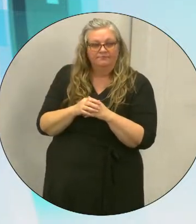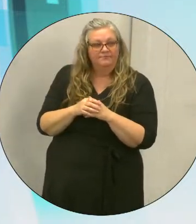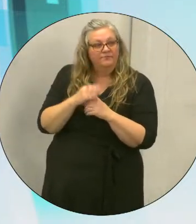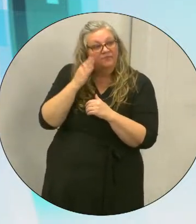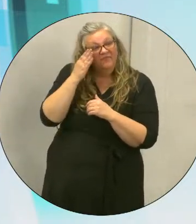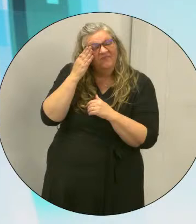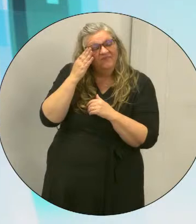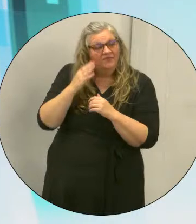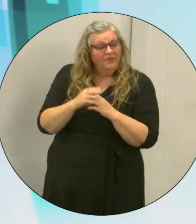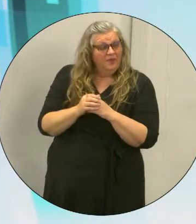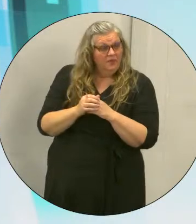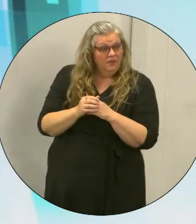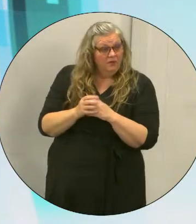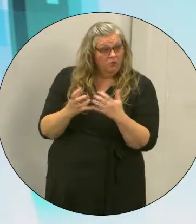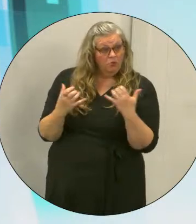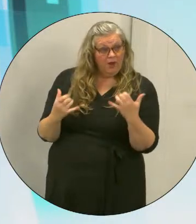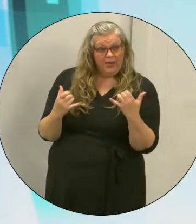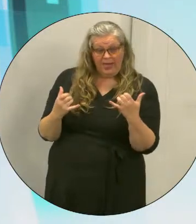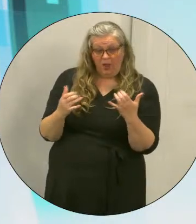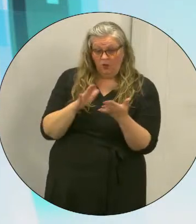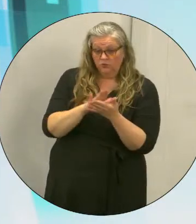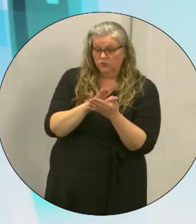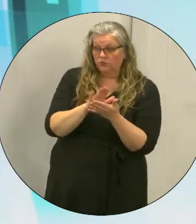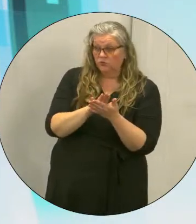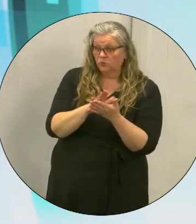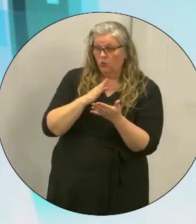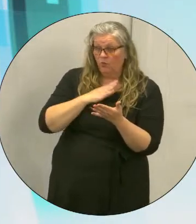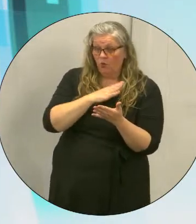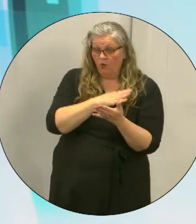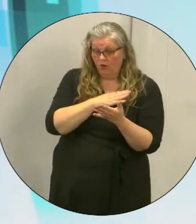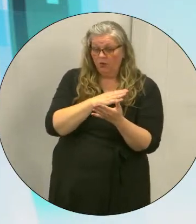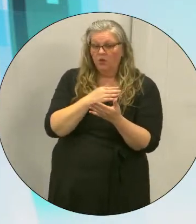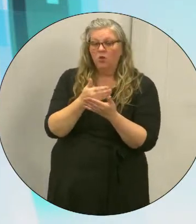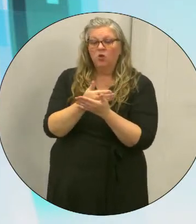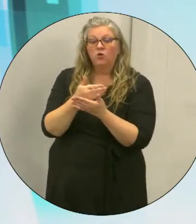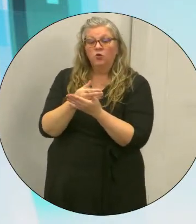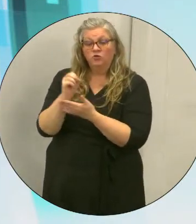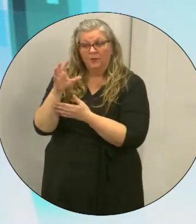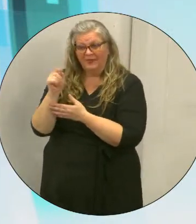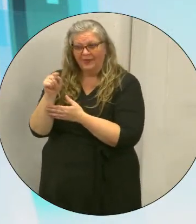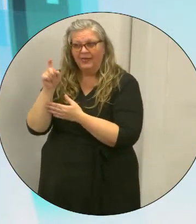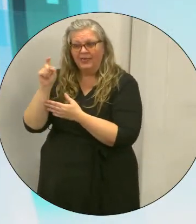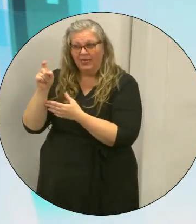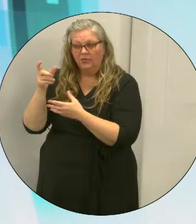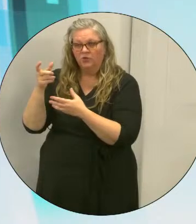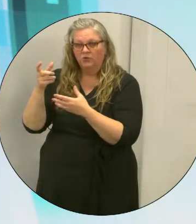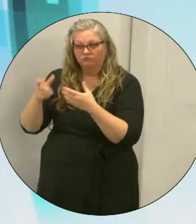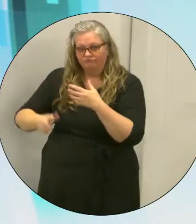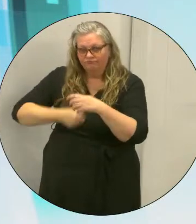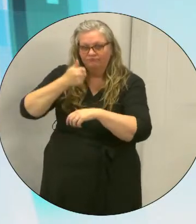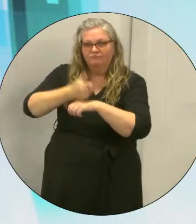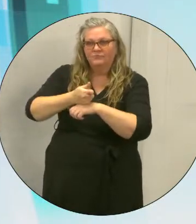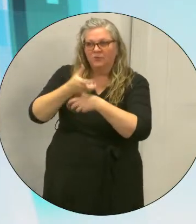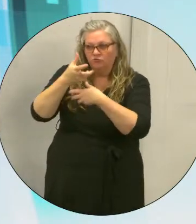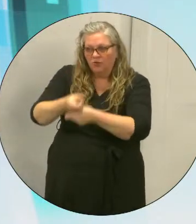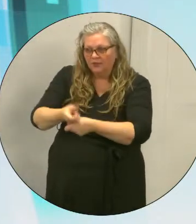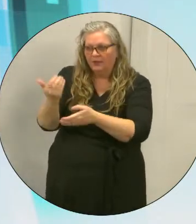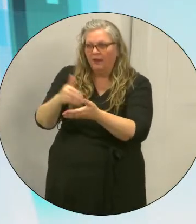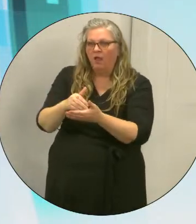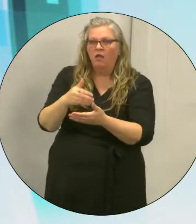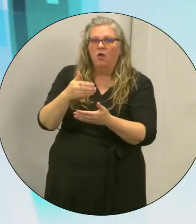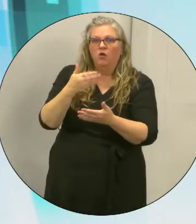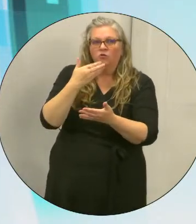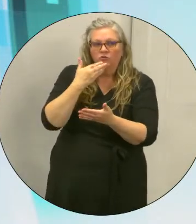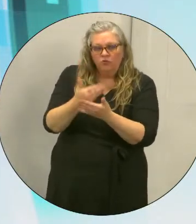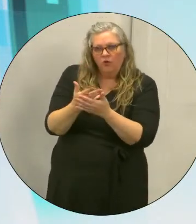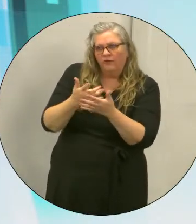are in a moment where the school board and our new superintendent need to regain trust from the public. They need to gain goodwill, and